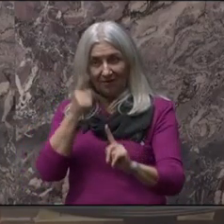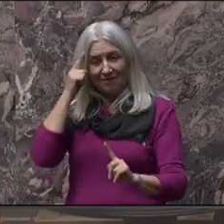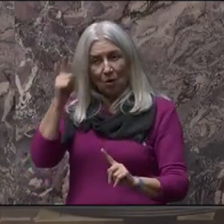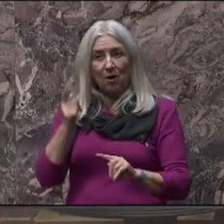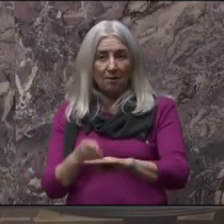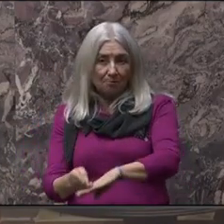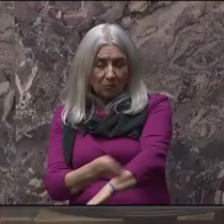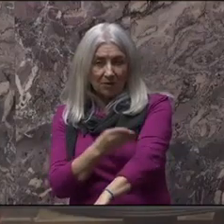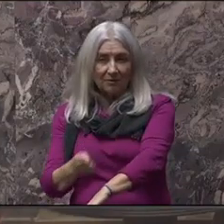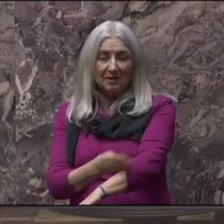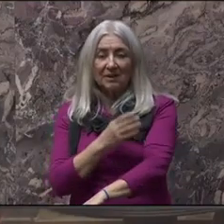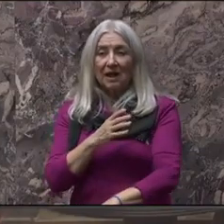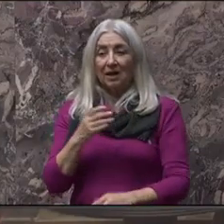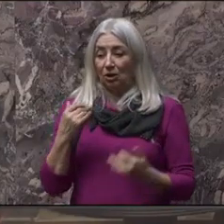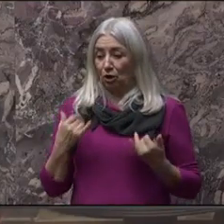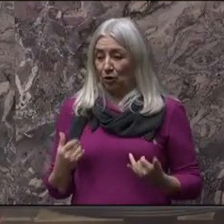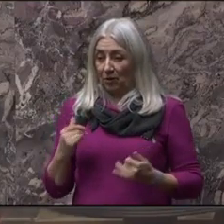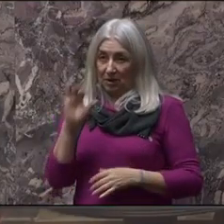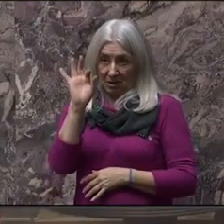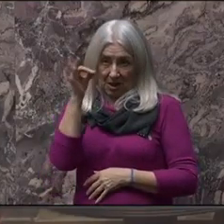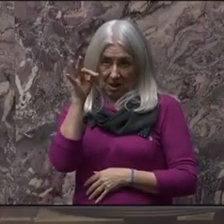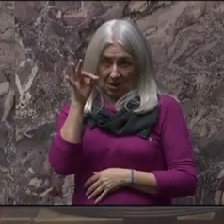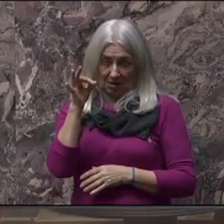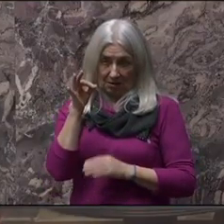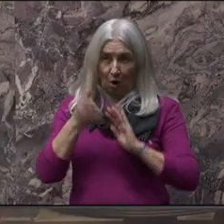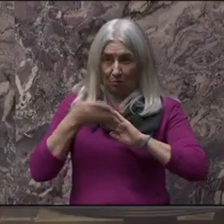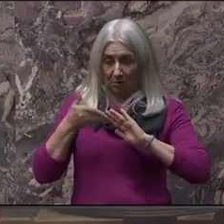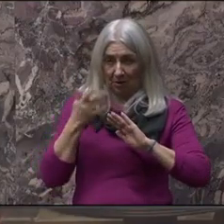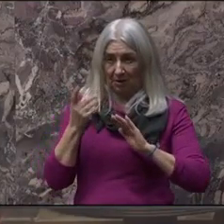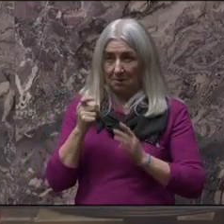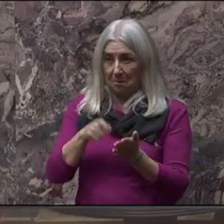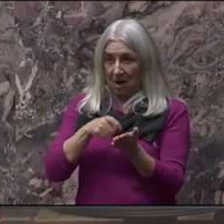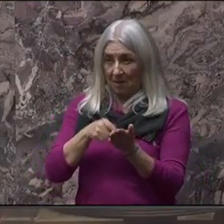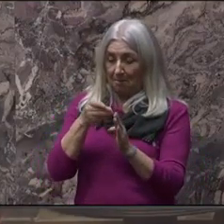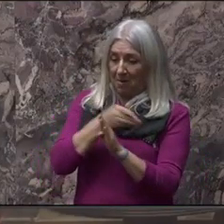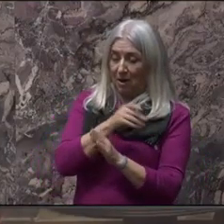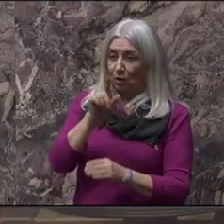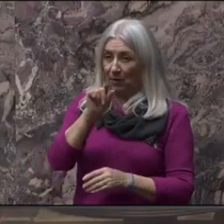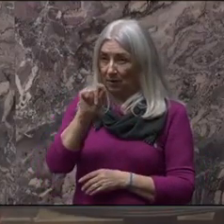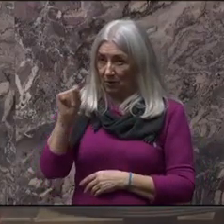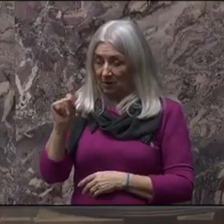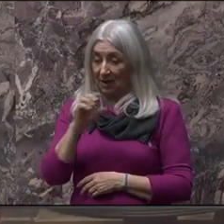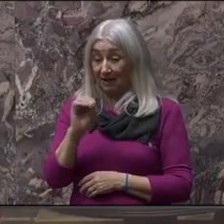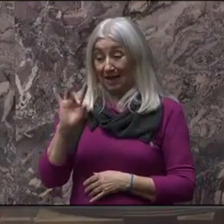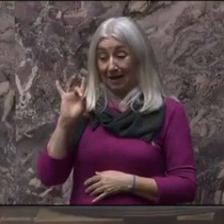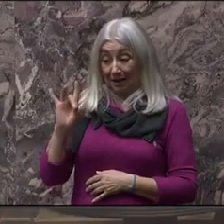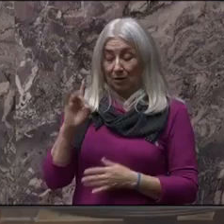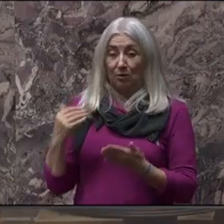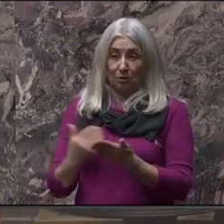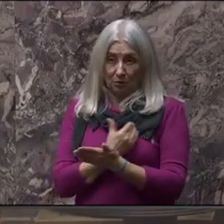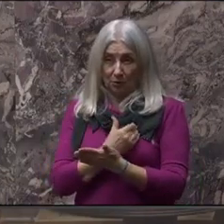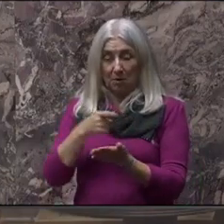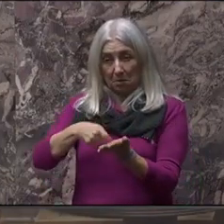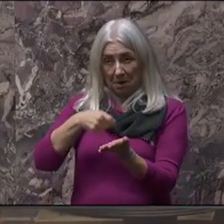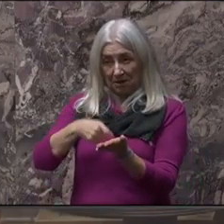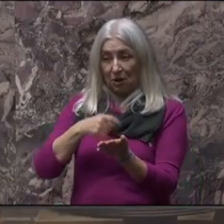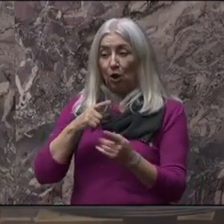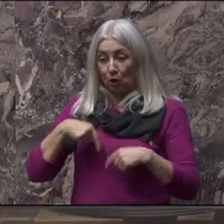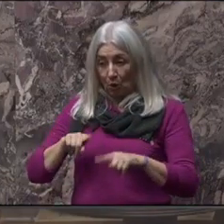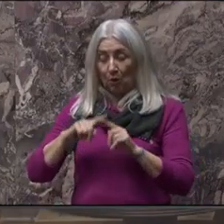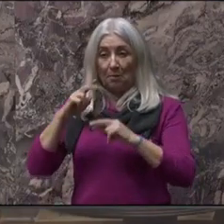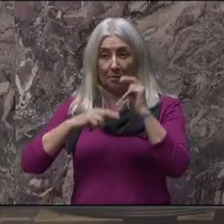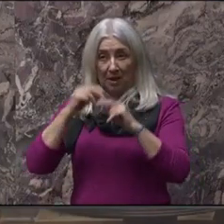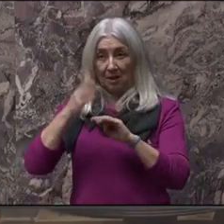expansions to 9 currently operating mines by 2020 and 8 new mines under construction or in operation